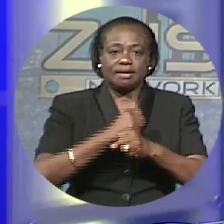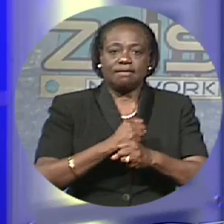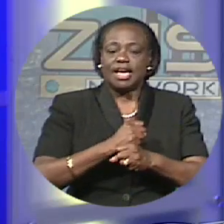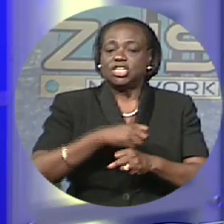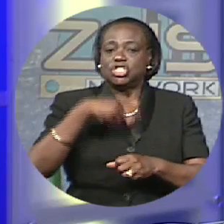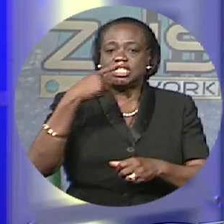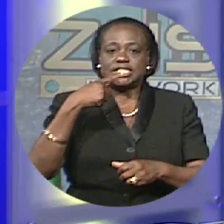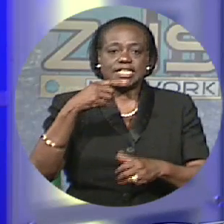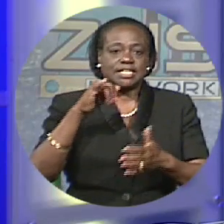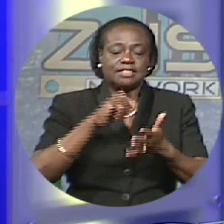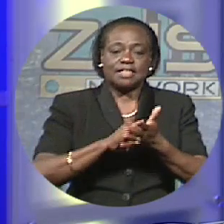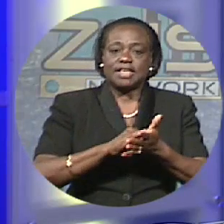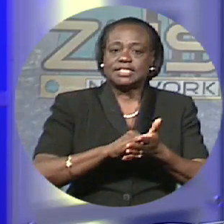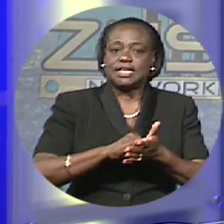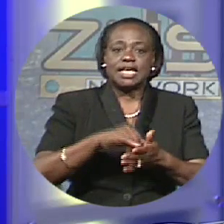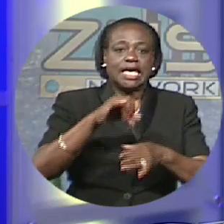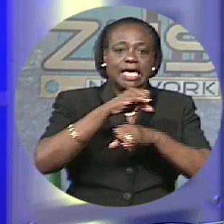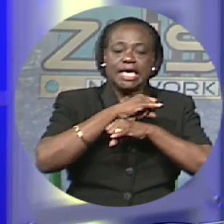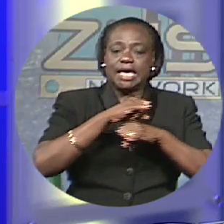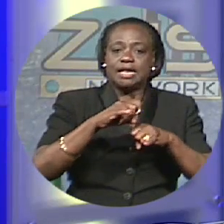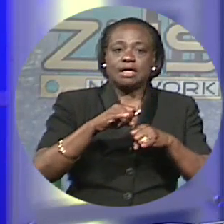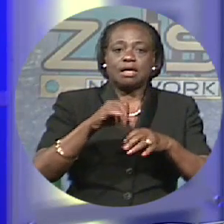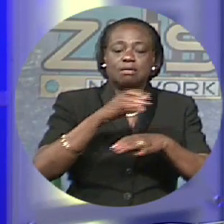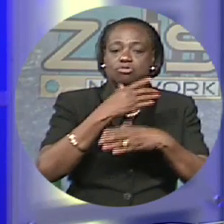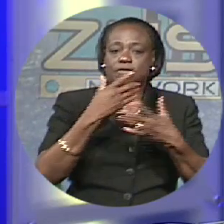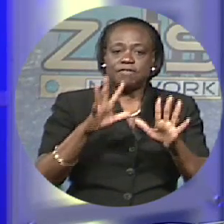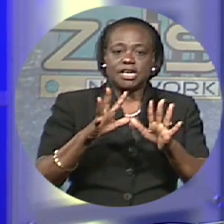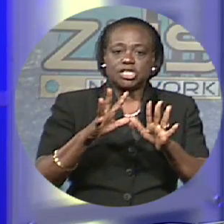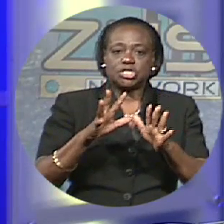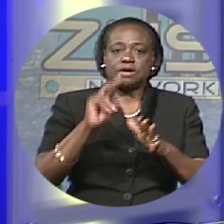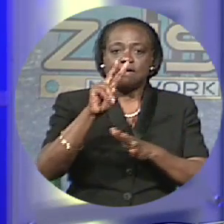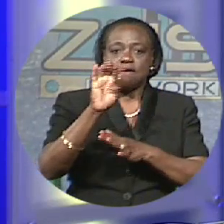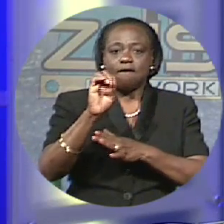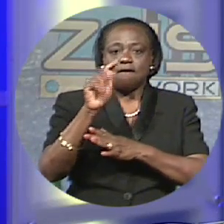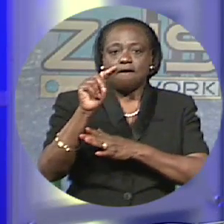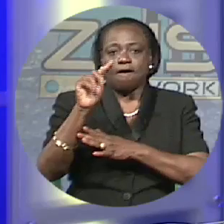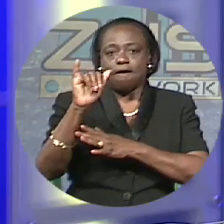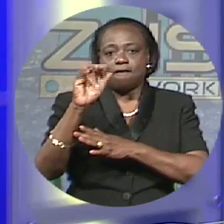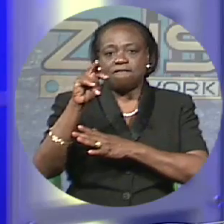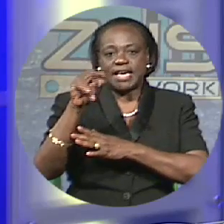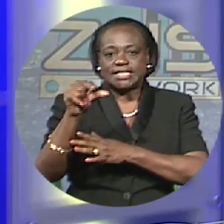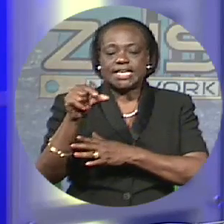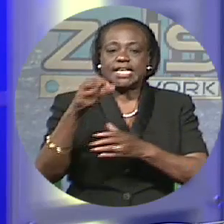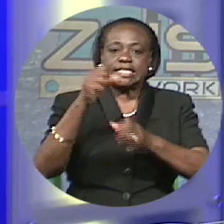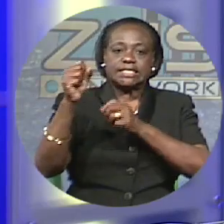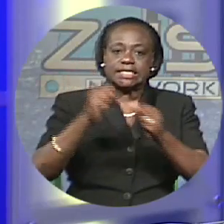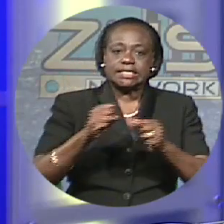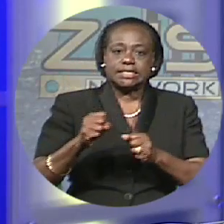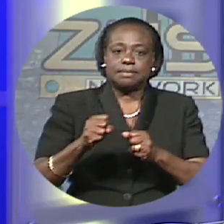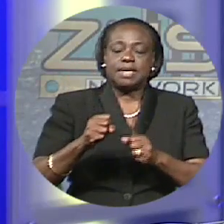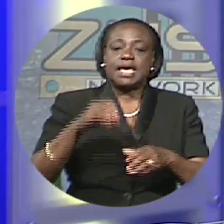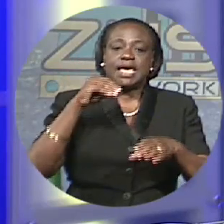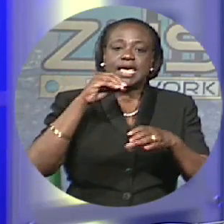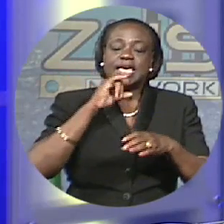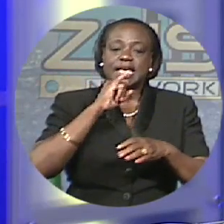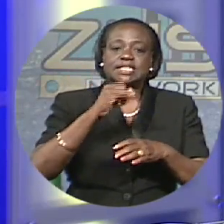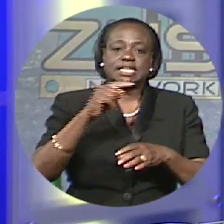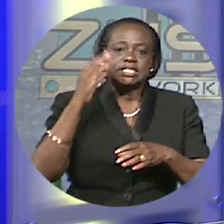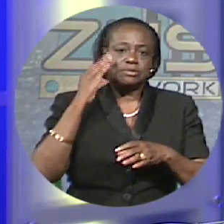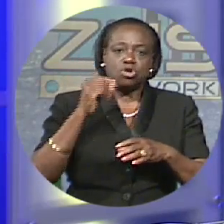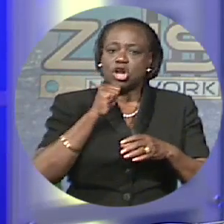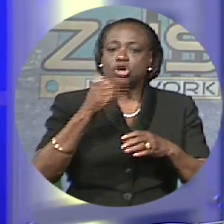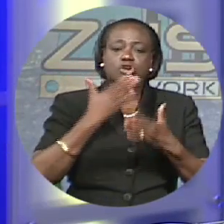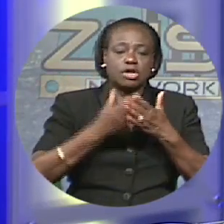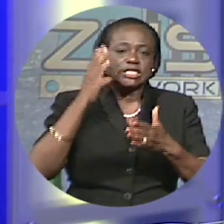may be responsible for a teacher shortage across the country. This, she says, is an inconvenience for students expecting to sit